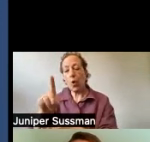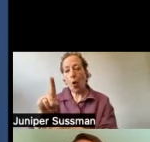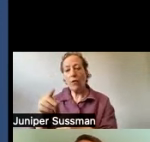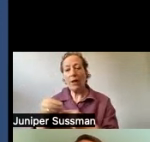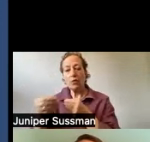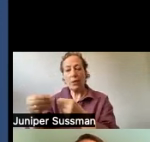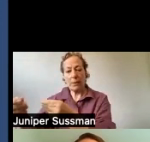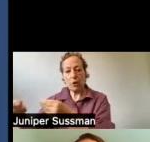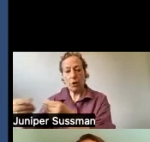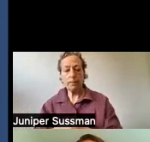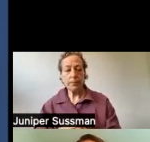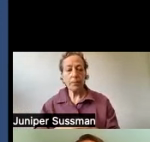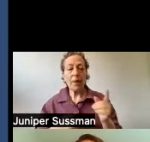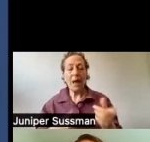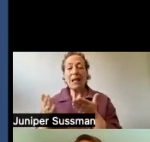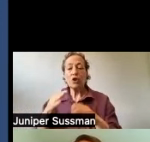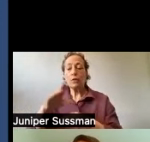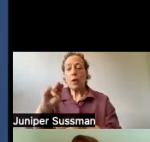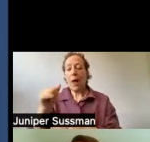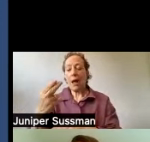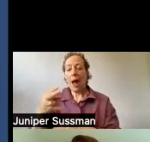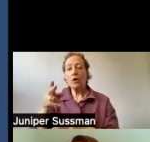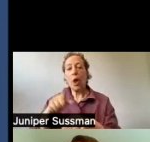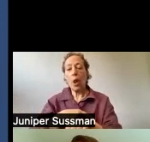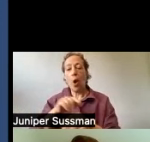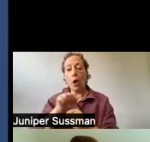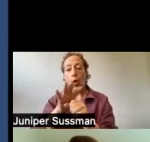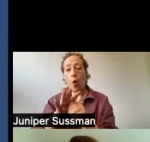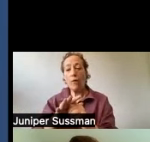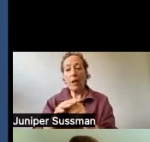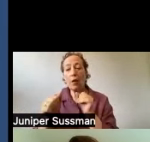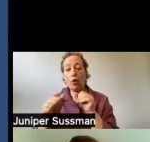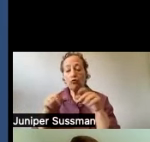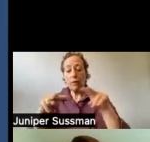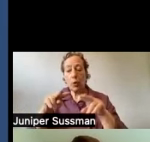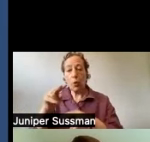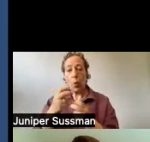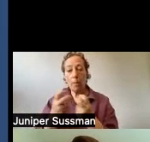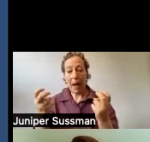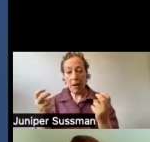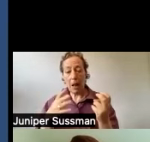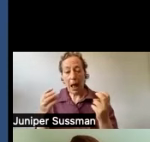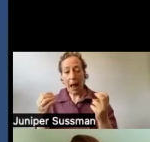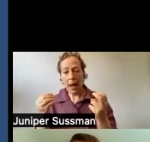transmission. And he serves on the NIH Long COVID Review Panel and leads, oops, I'm sorry.